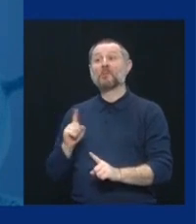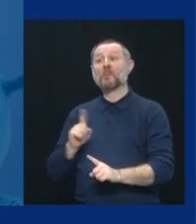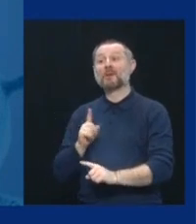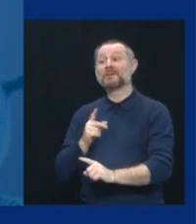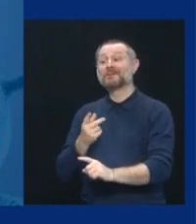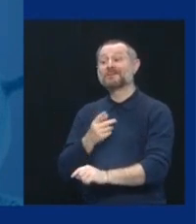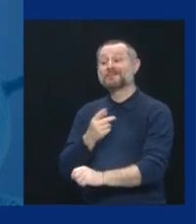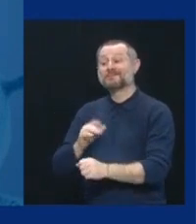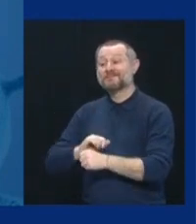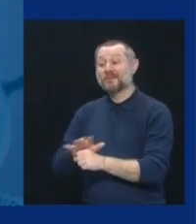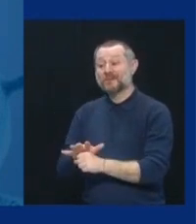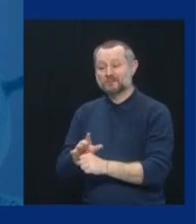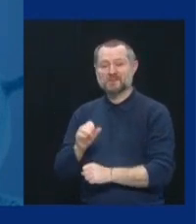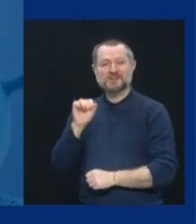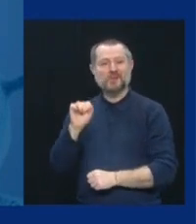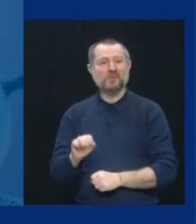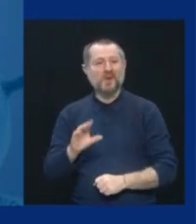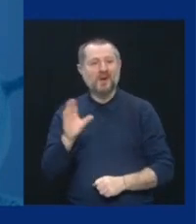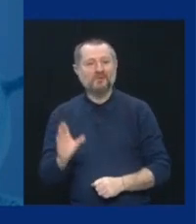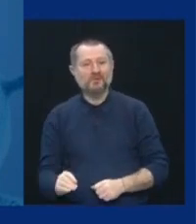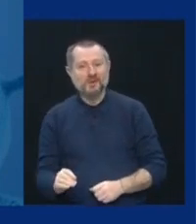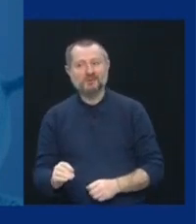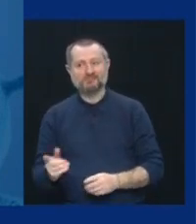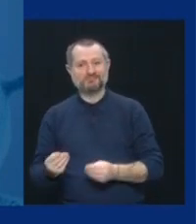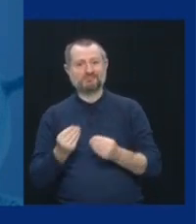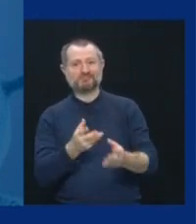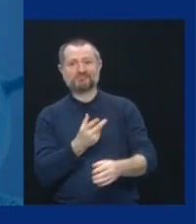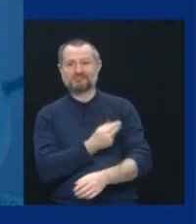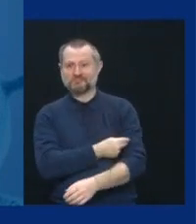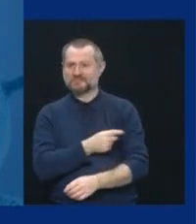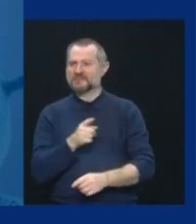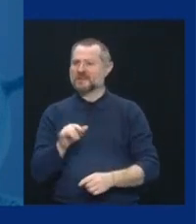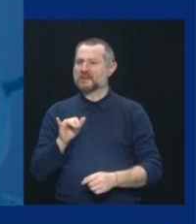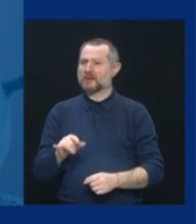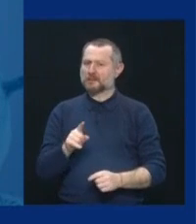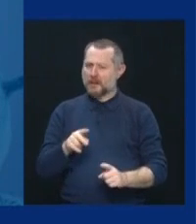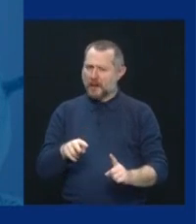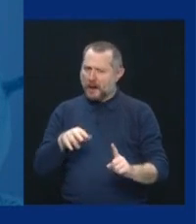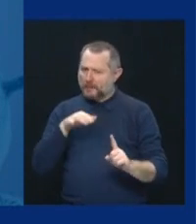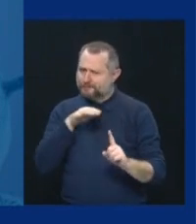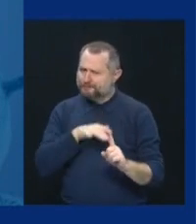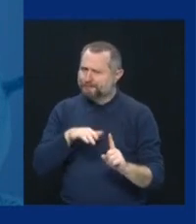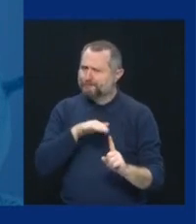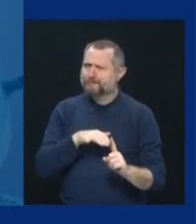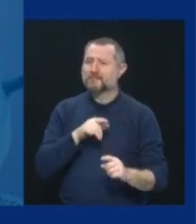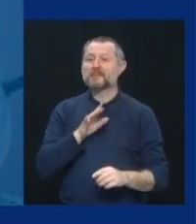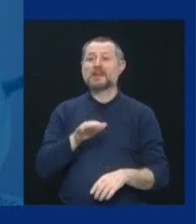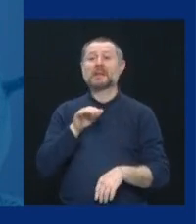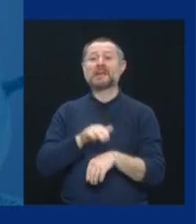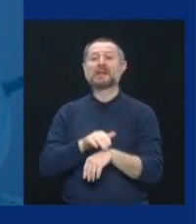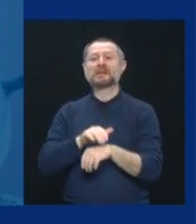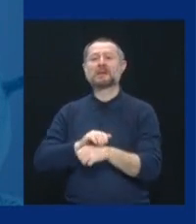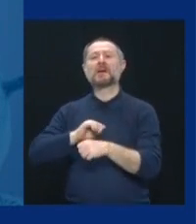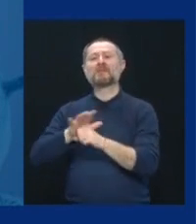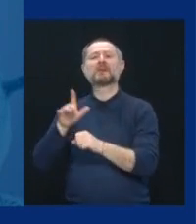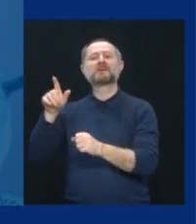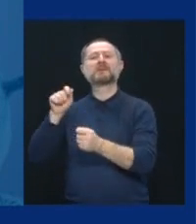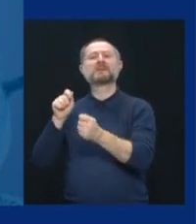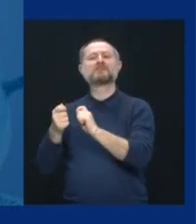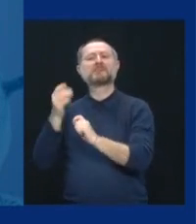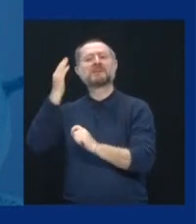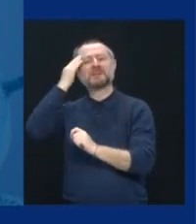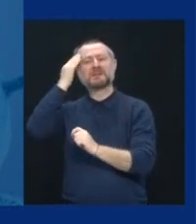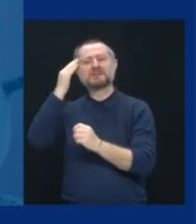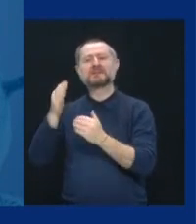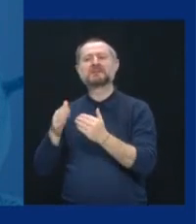African variant is the variant that they're watching most closely. The UK variant is very transmissible,